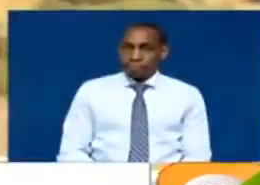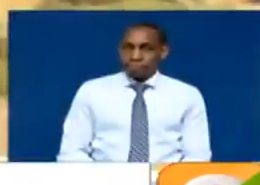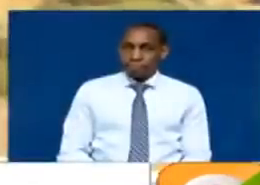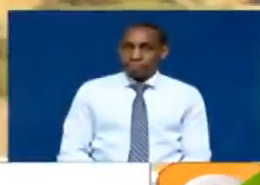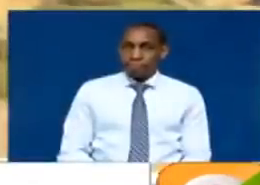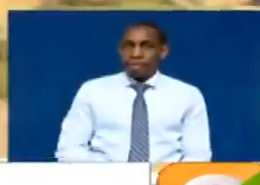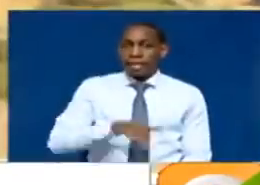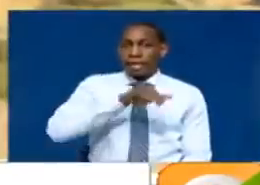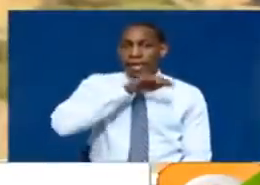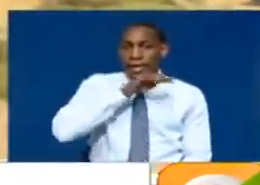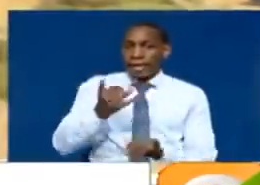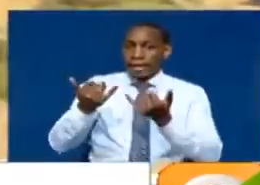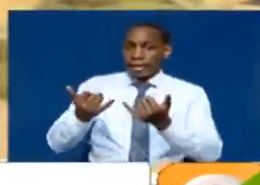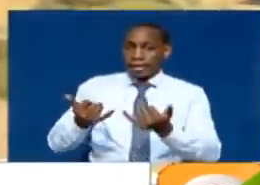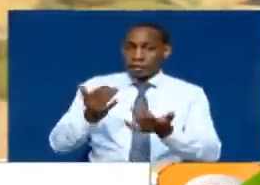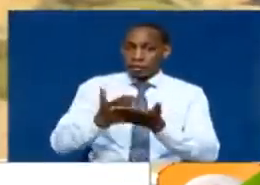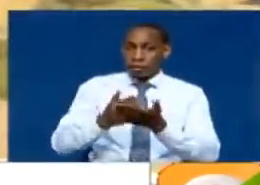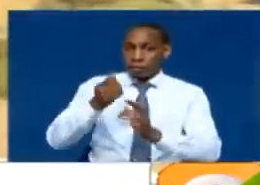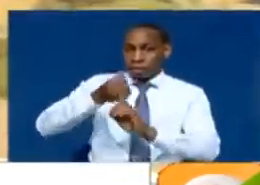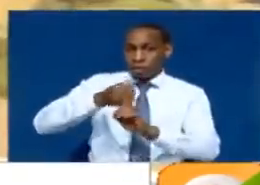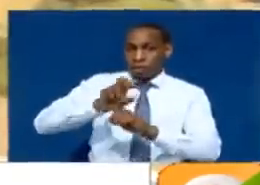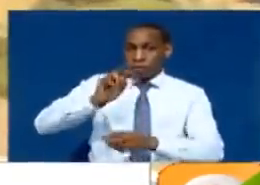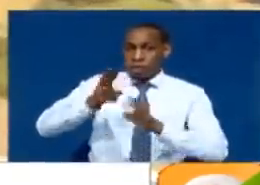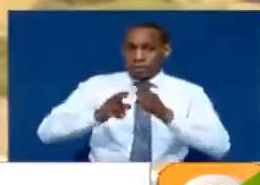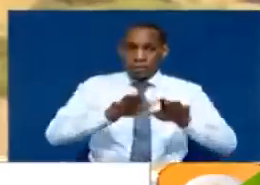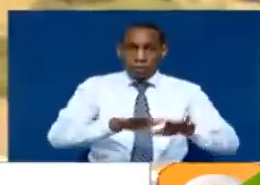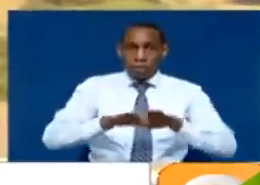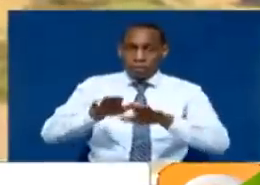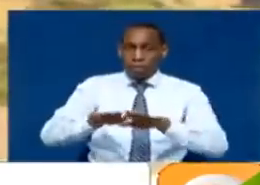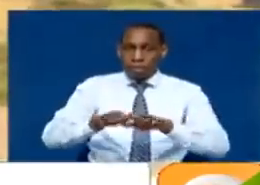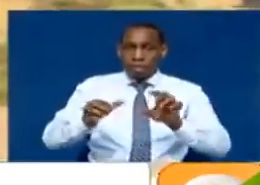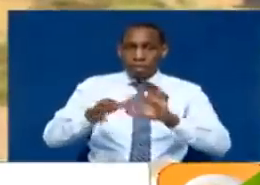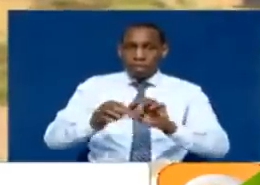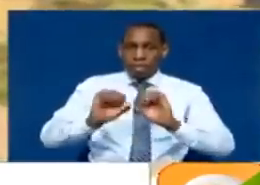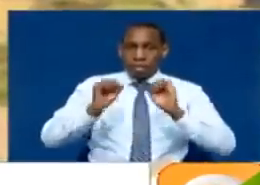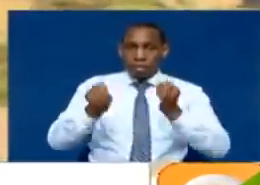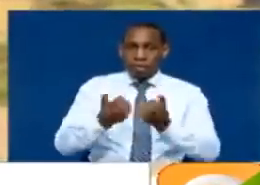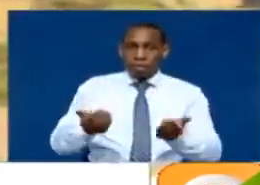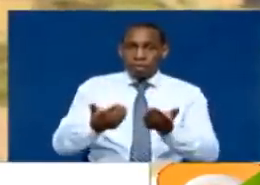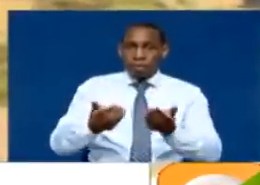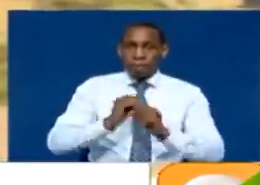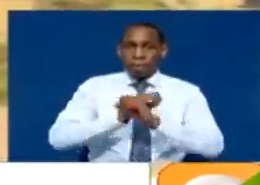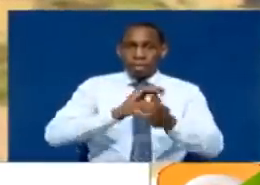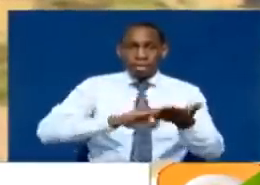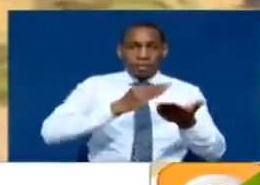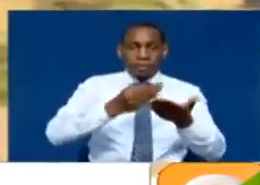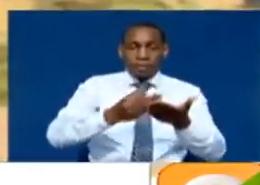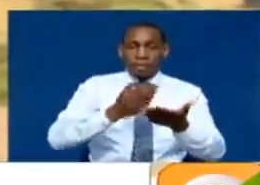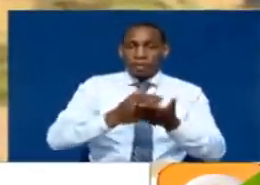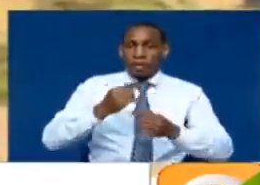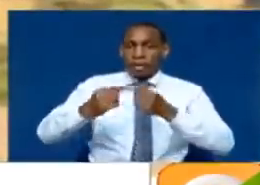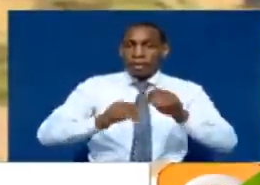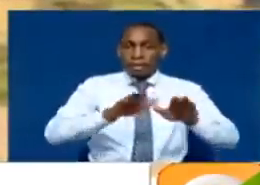With ODM leader Raila Odinga fashioning his 2022 campaign around the Social Welfare Protection Fund, he stretches